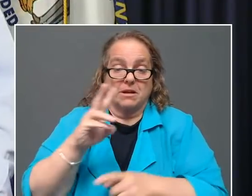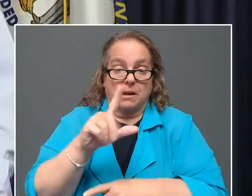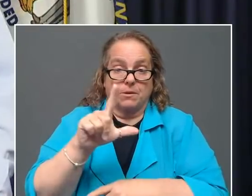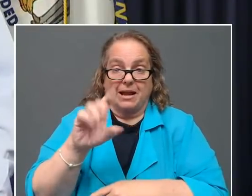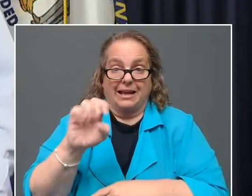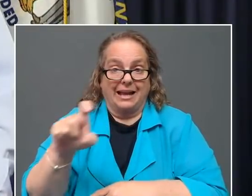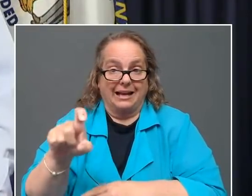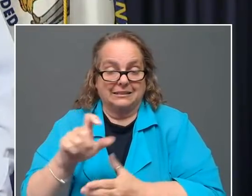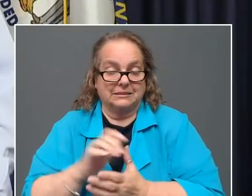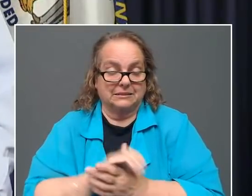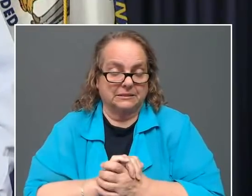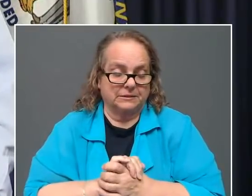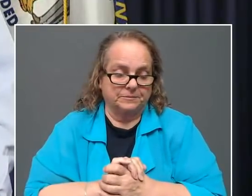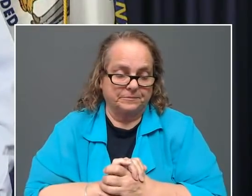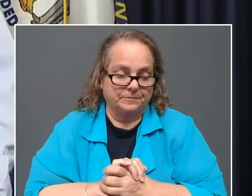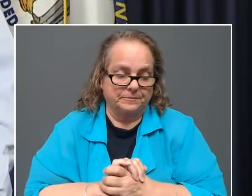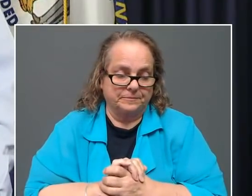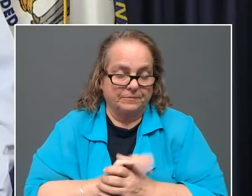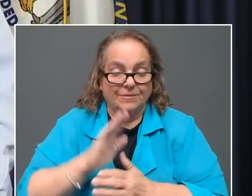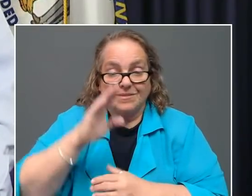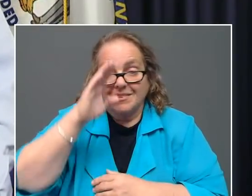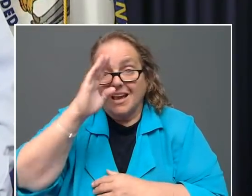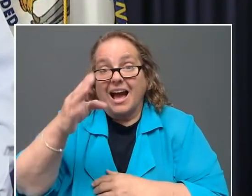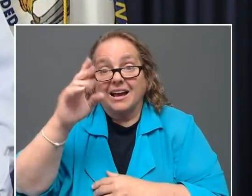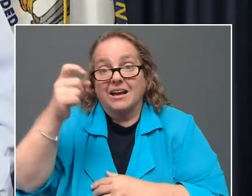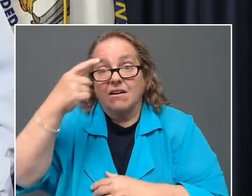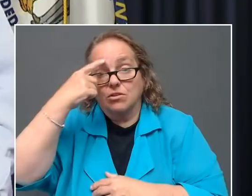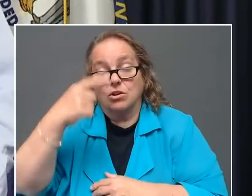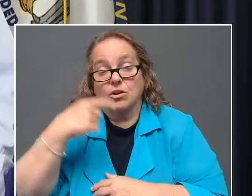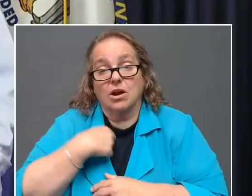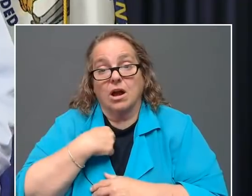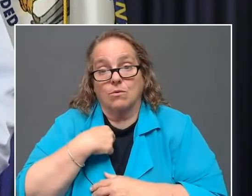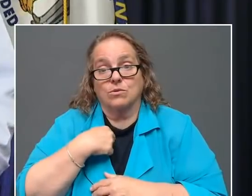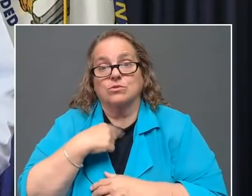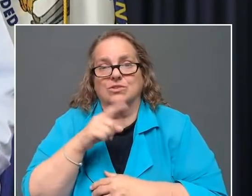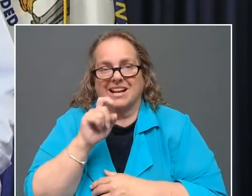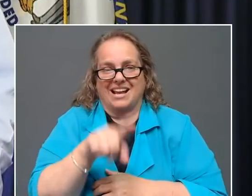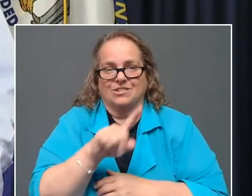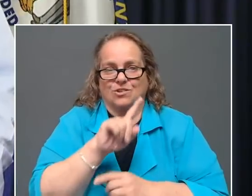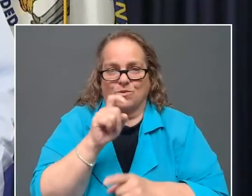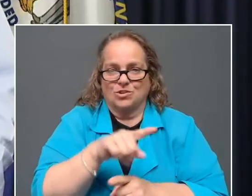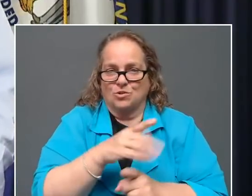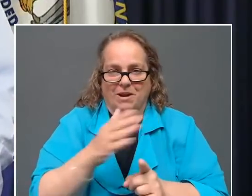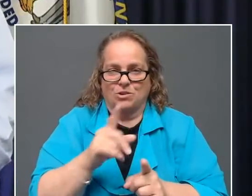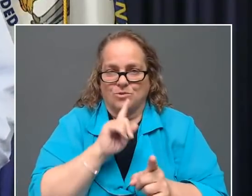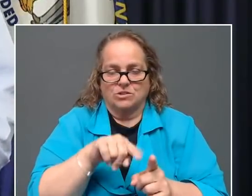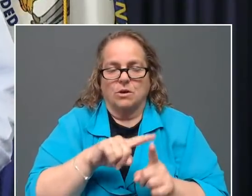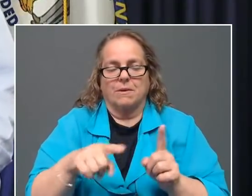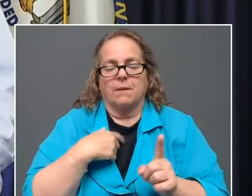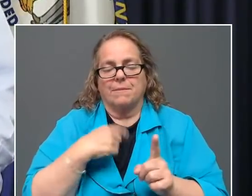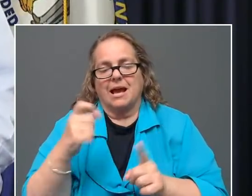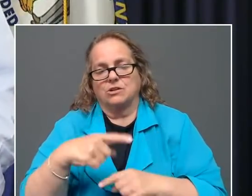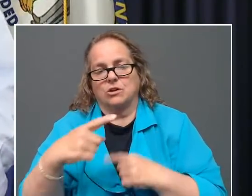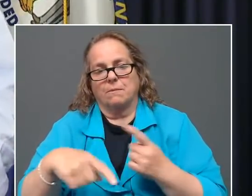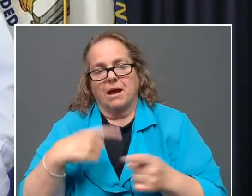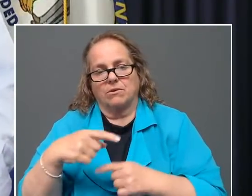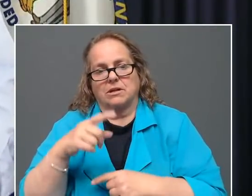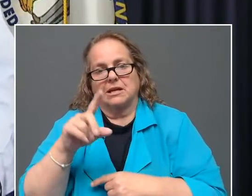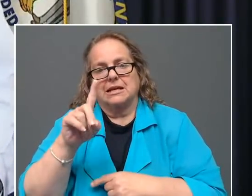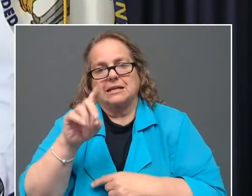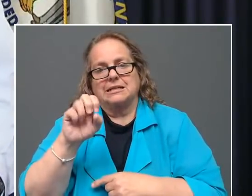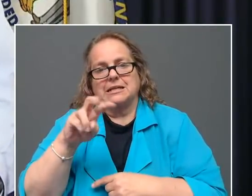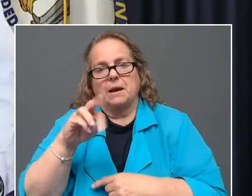Hi, Governor. I am wondering, I was going to ask that question that you just answered, but I will ask about demographics on vaccines